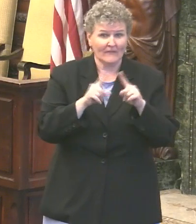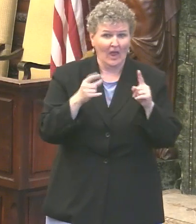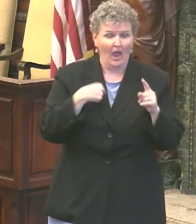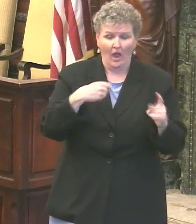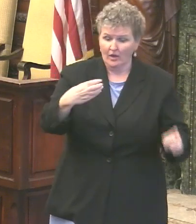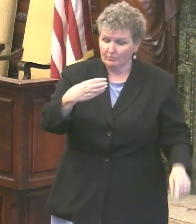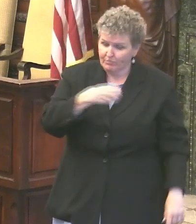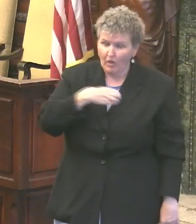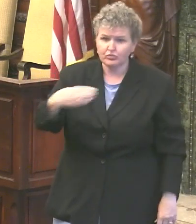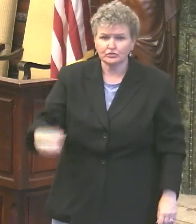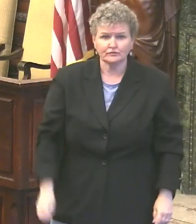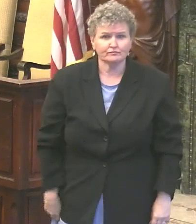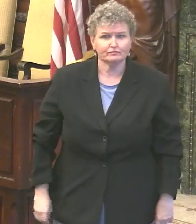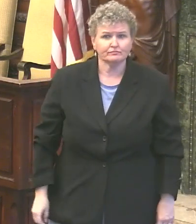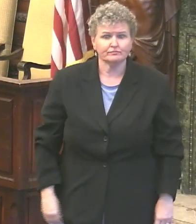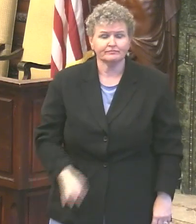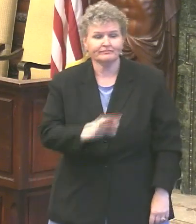Thanks, guys.